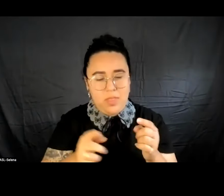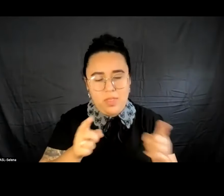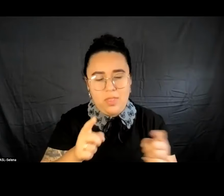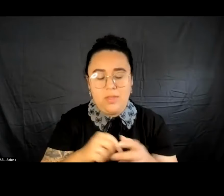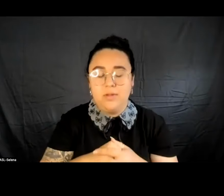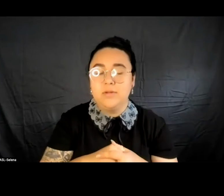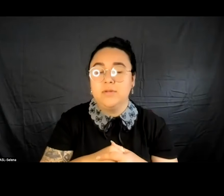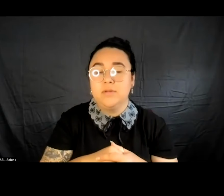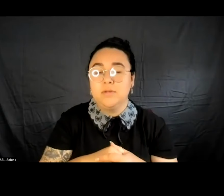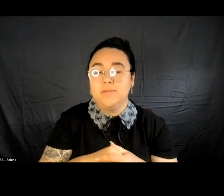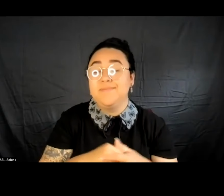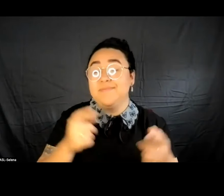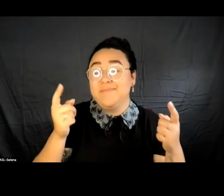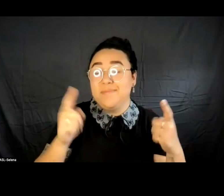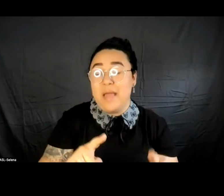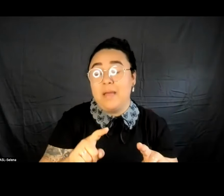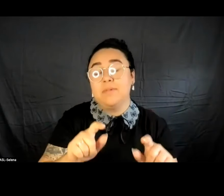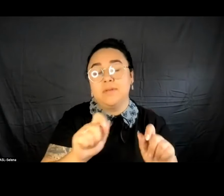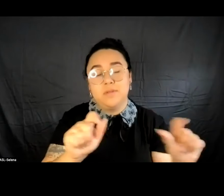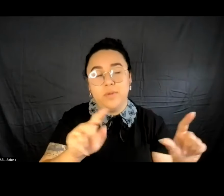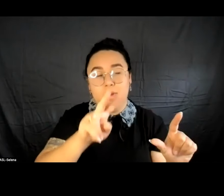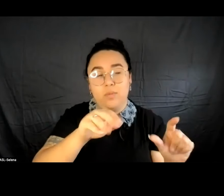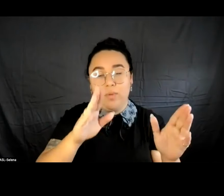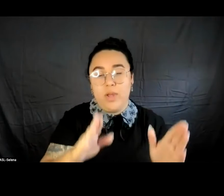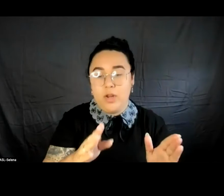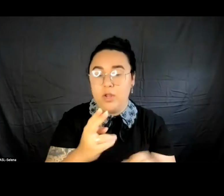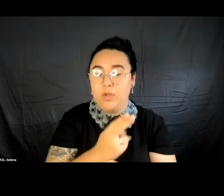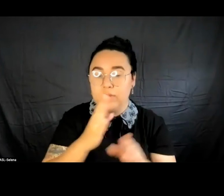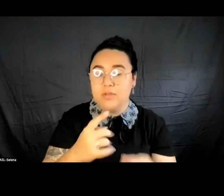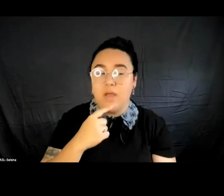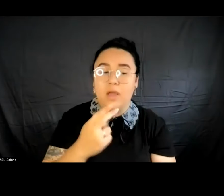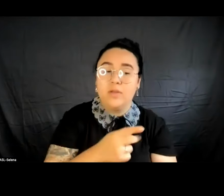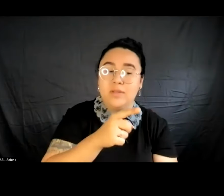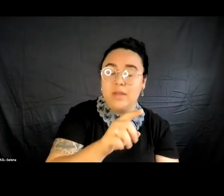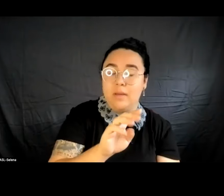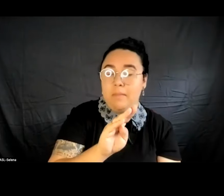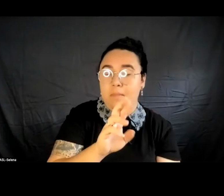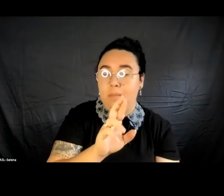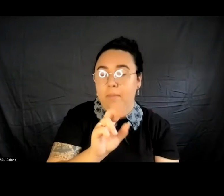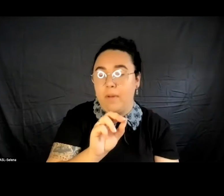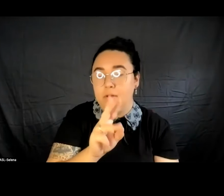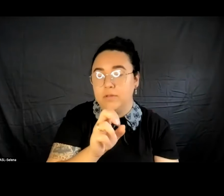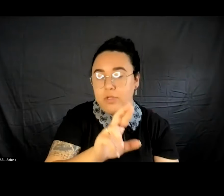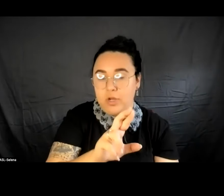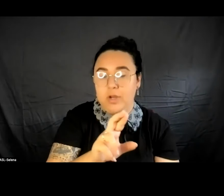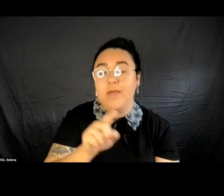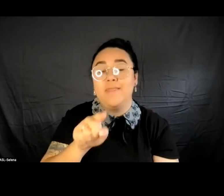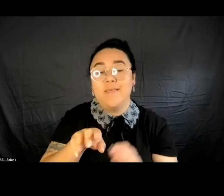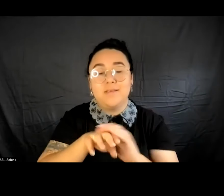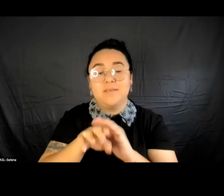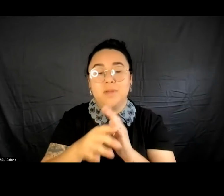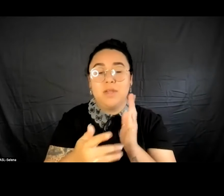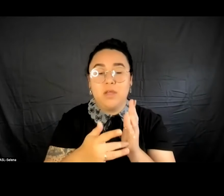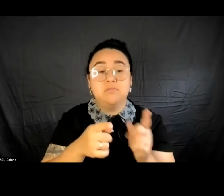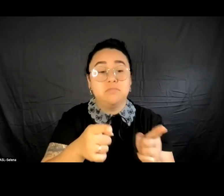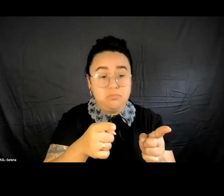reader users will say, well, if I use this browser and this accessible technology, then this web application or this website works